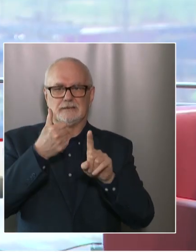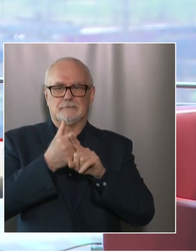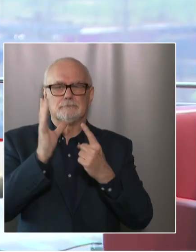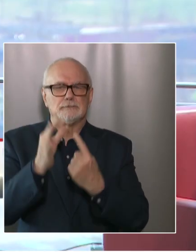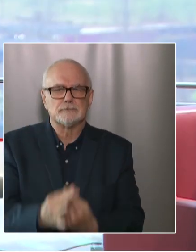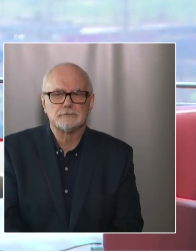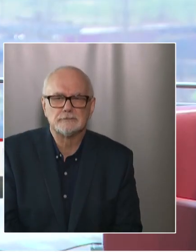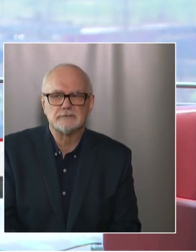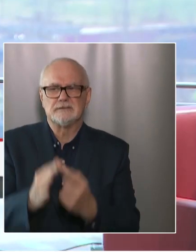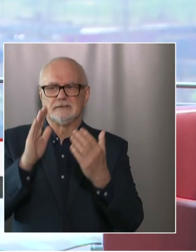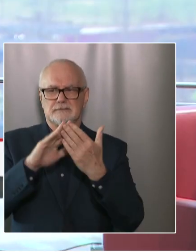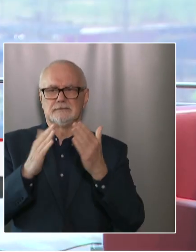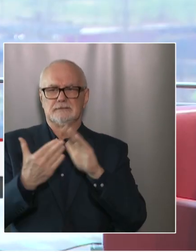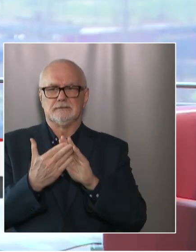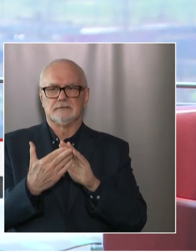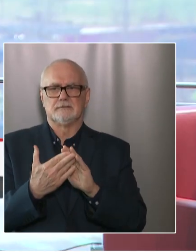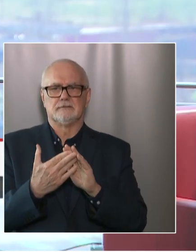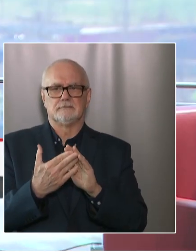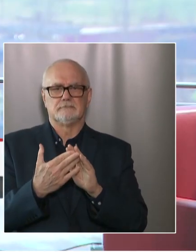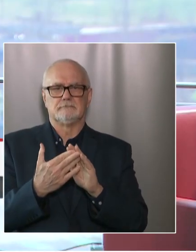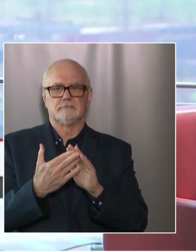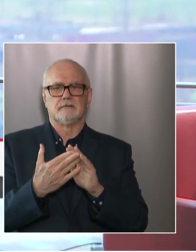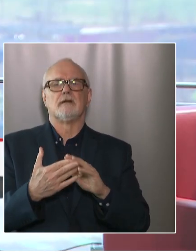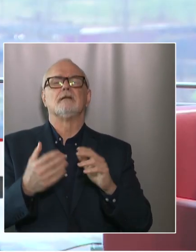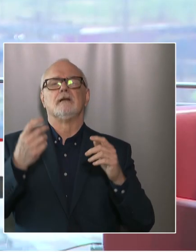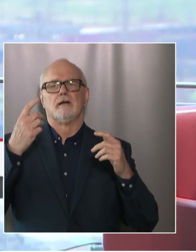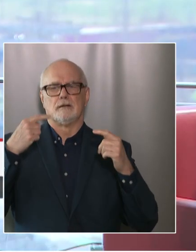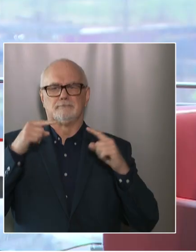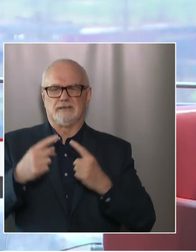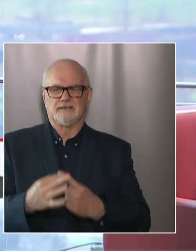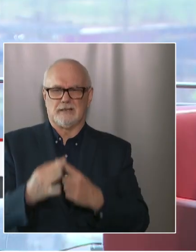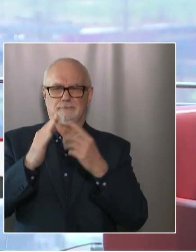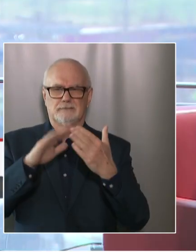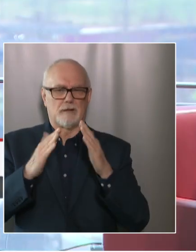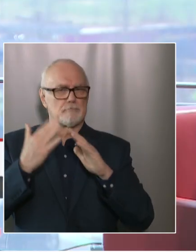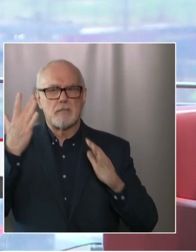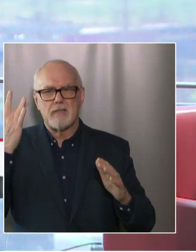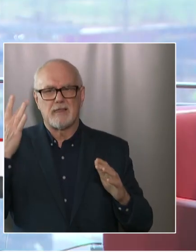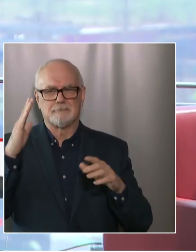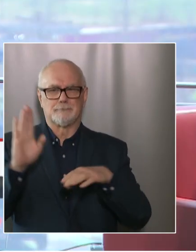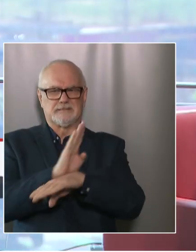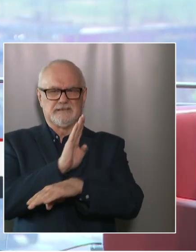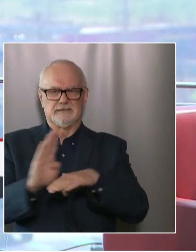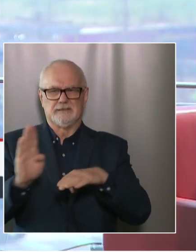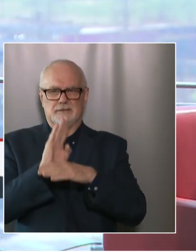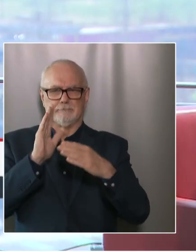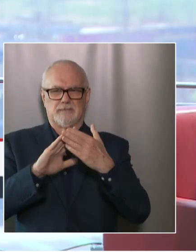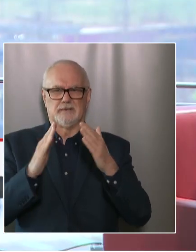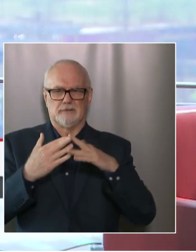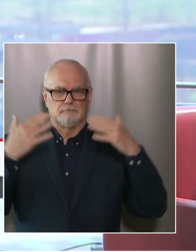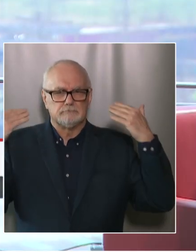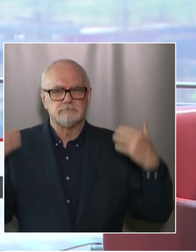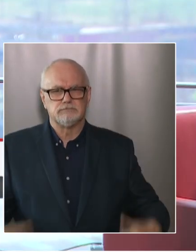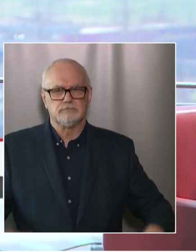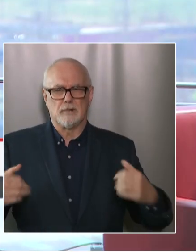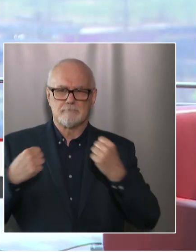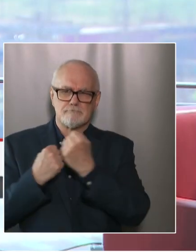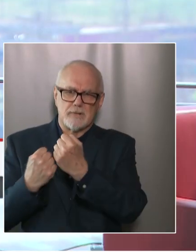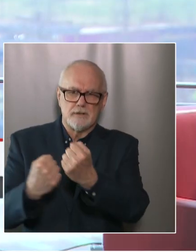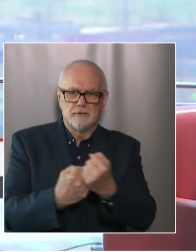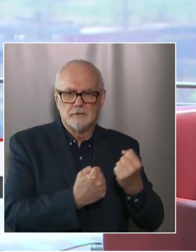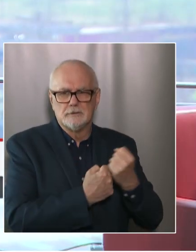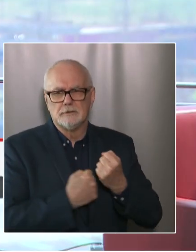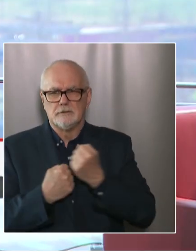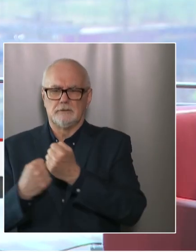have a business community that is very close and supportive of each other. That is not true in every city. Sometimes it's much